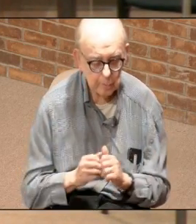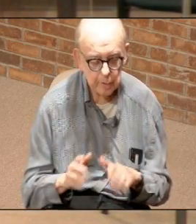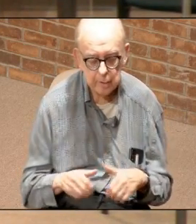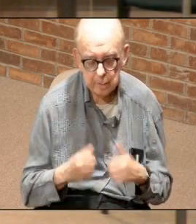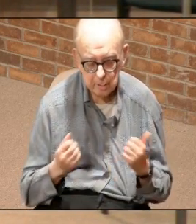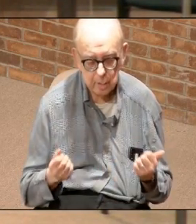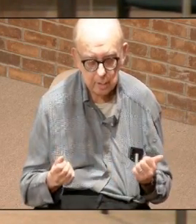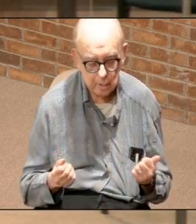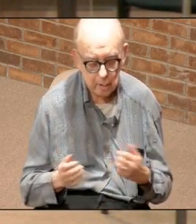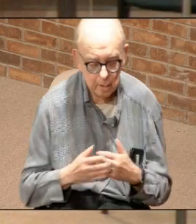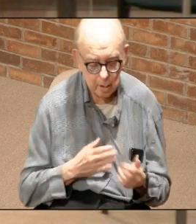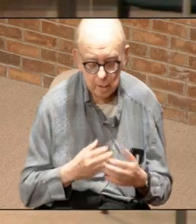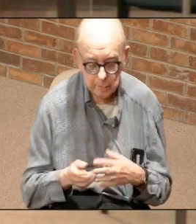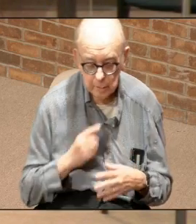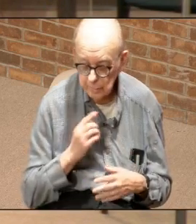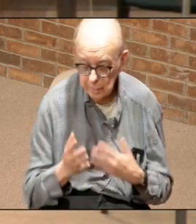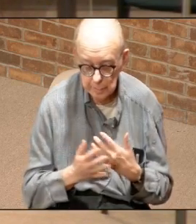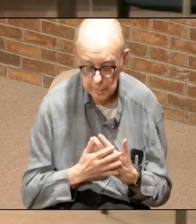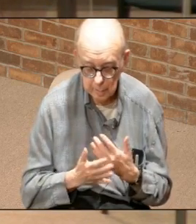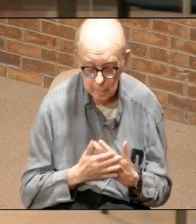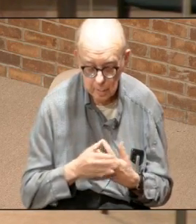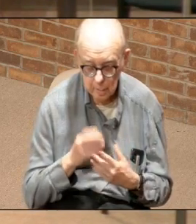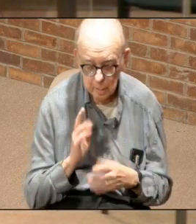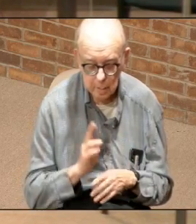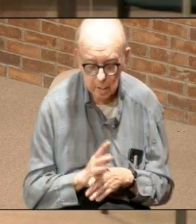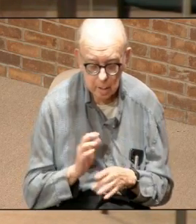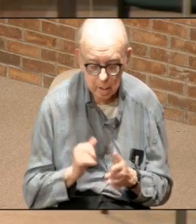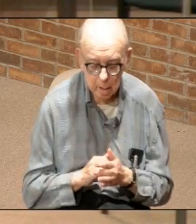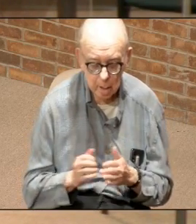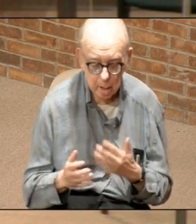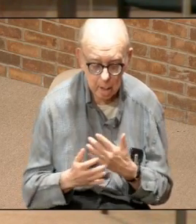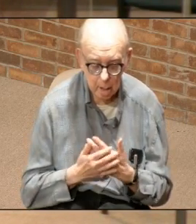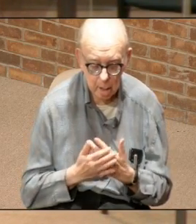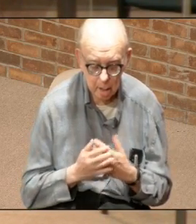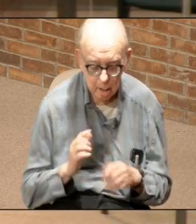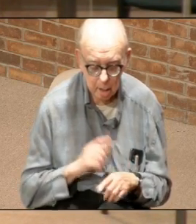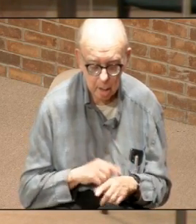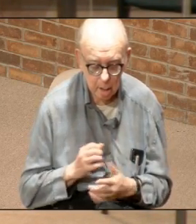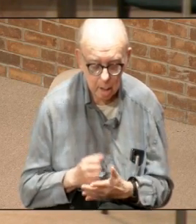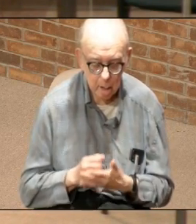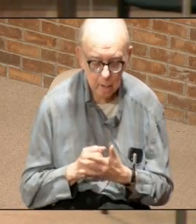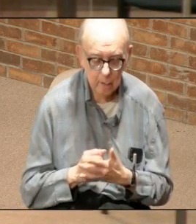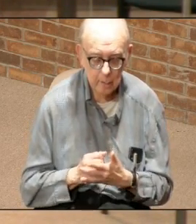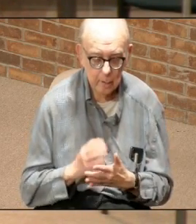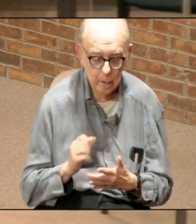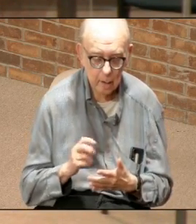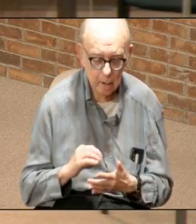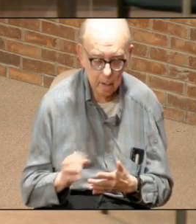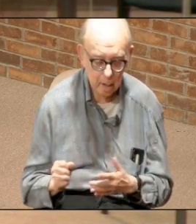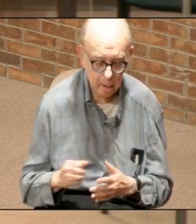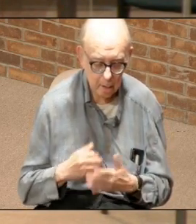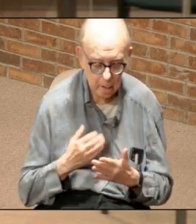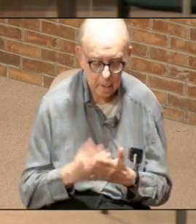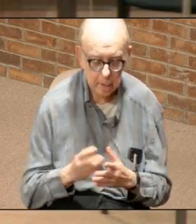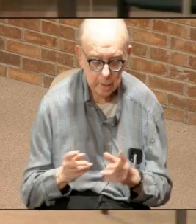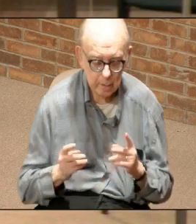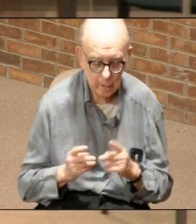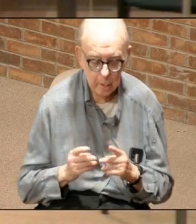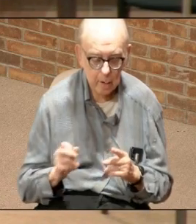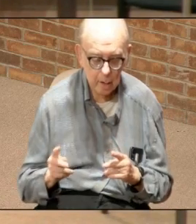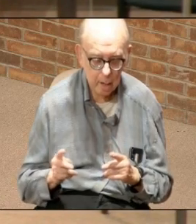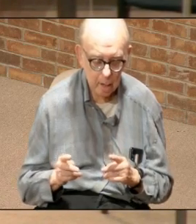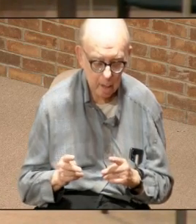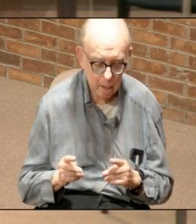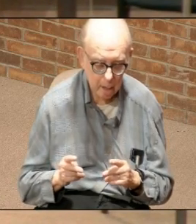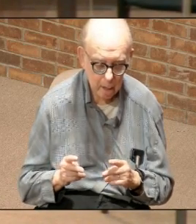life, even though he was imprisoned. God uses that imprisonment to help Joseph to get to the position